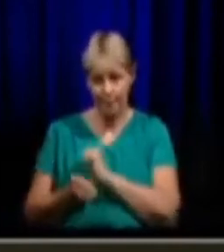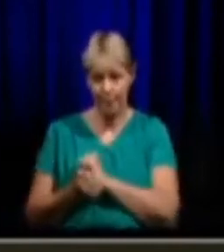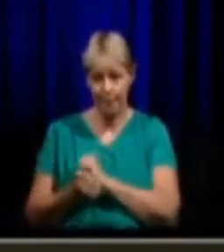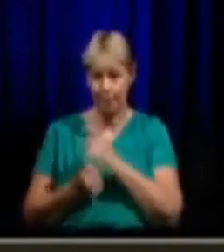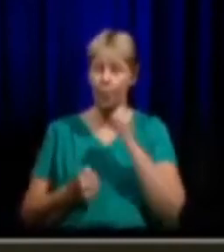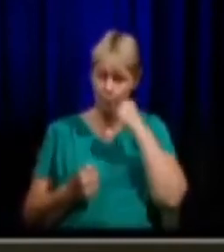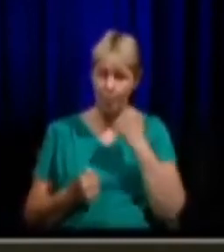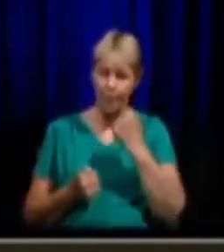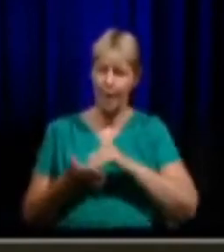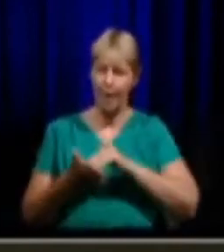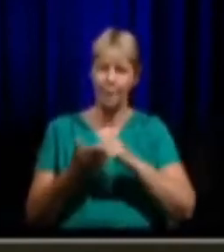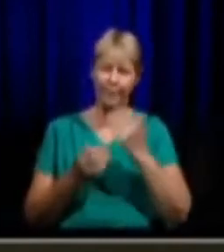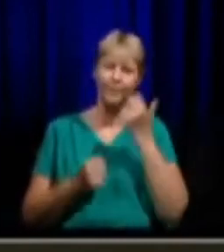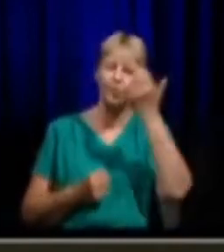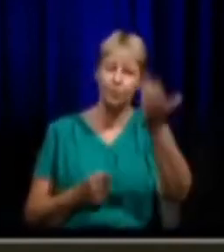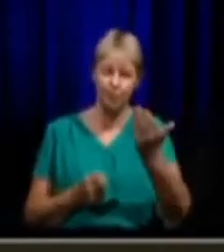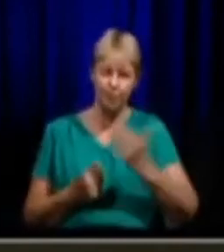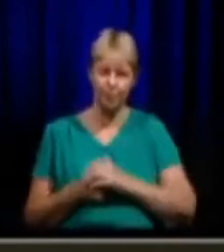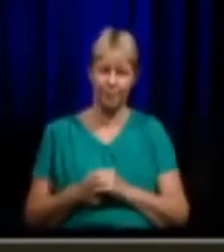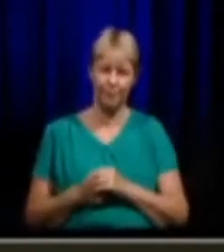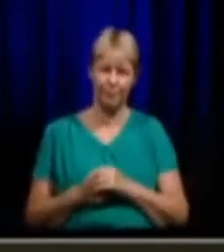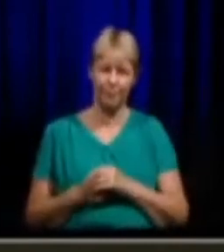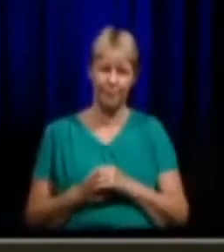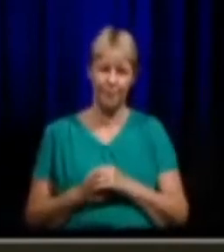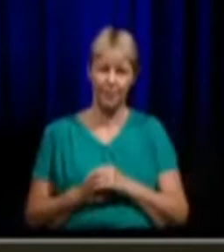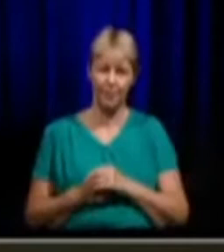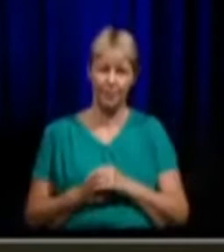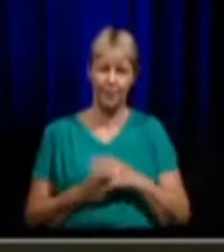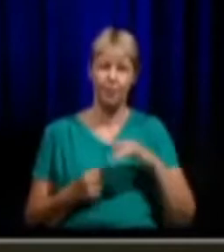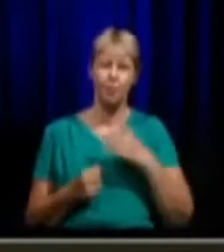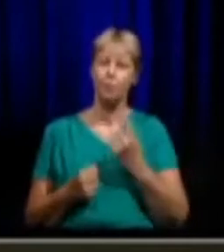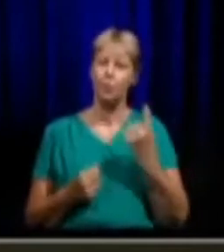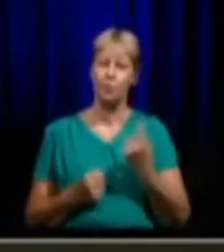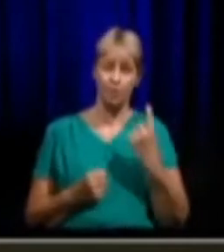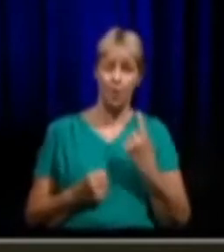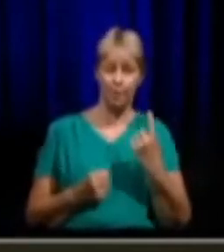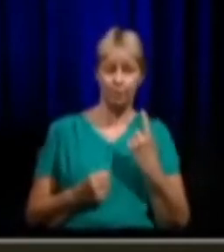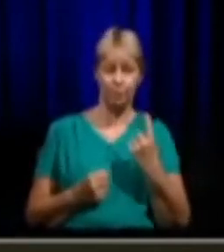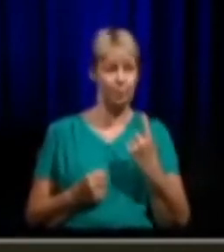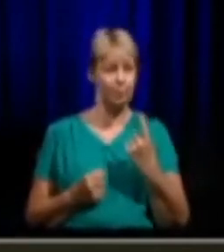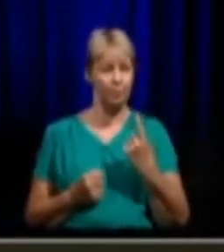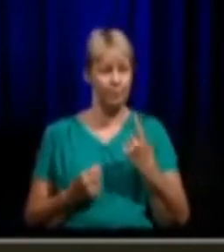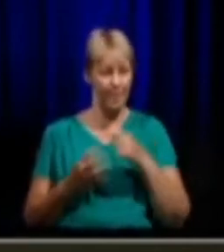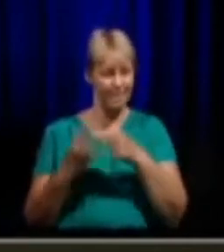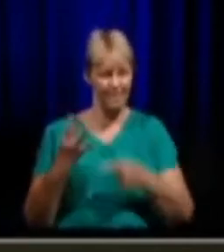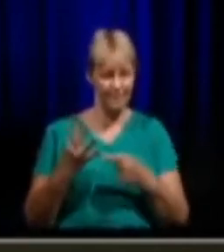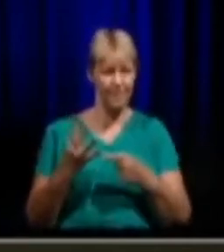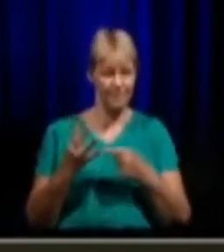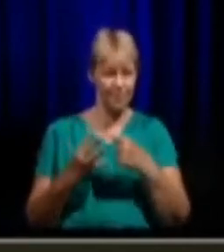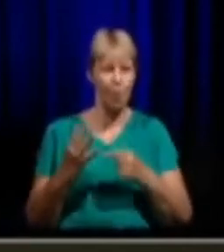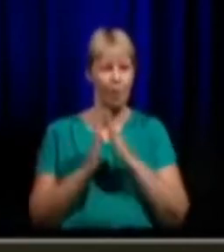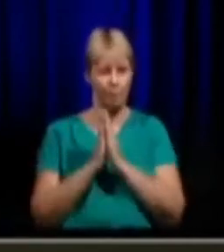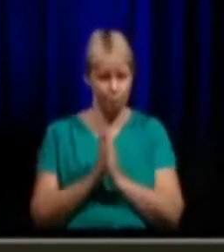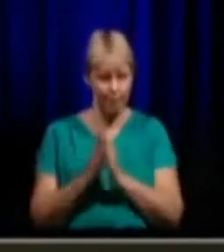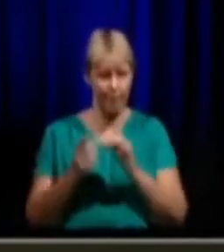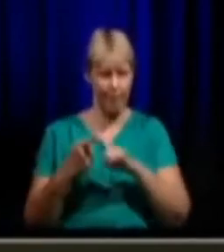into scripture, prayer, solitude, and choosing church. They're the four next habits. If you're trying to work on any of those other habits by